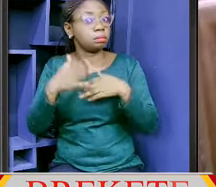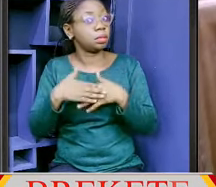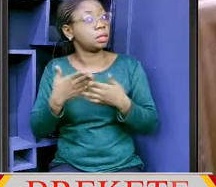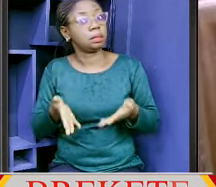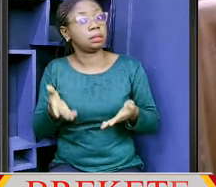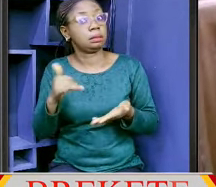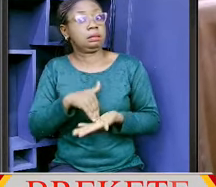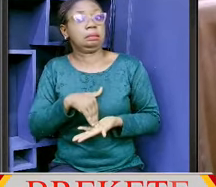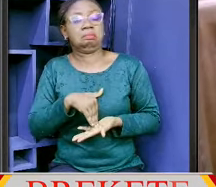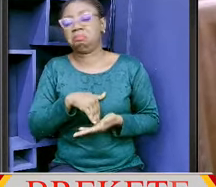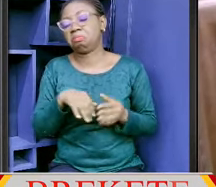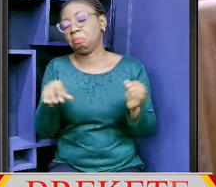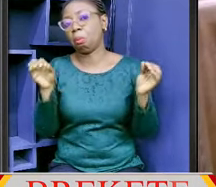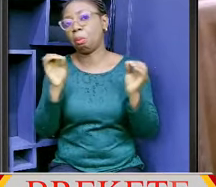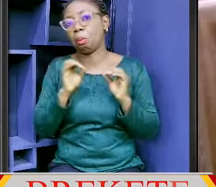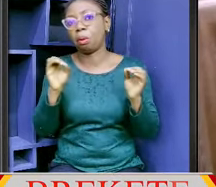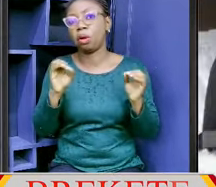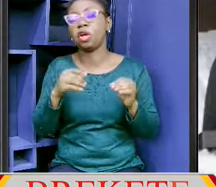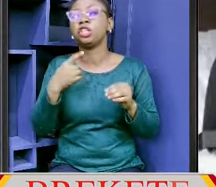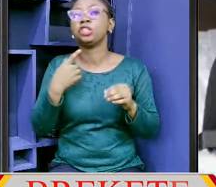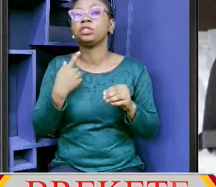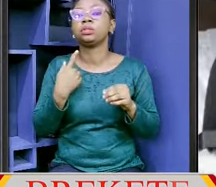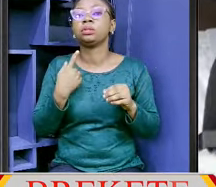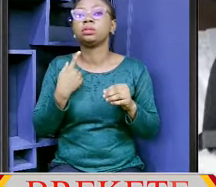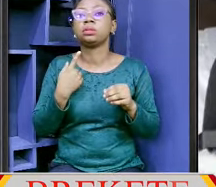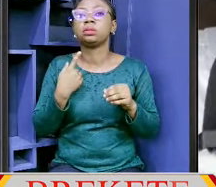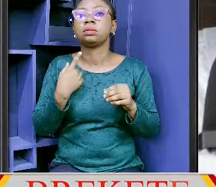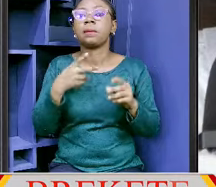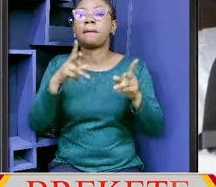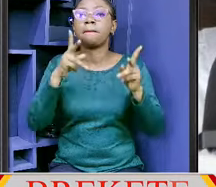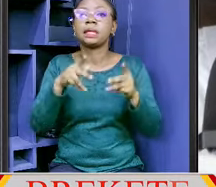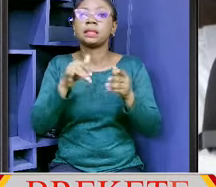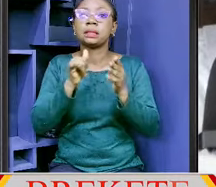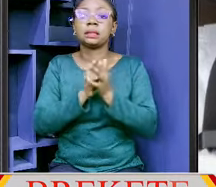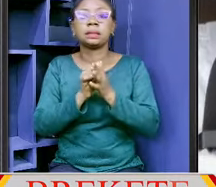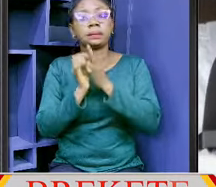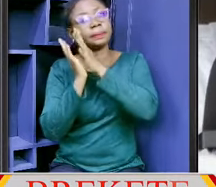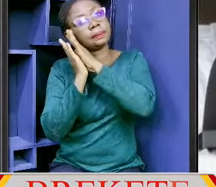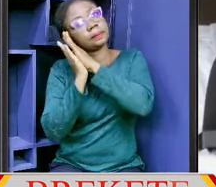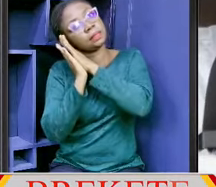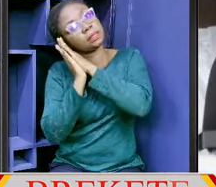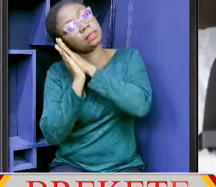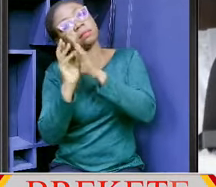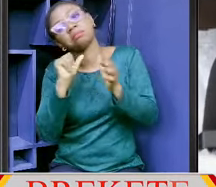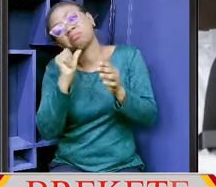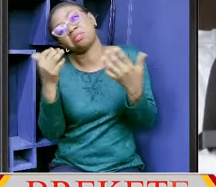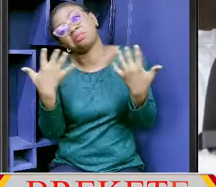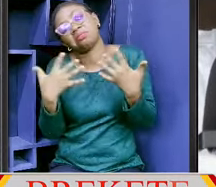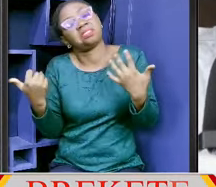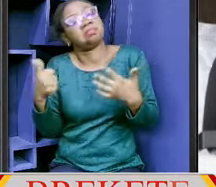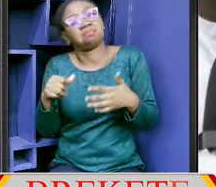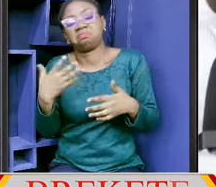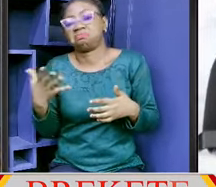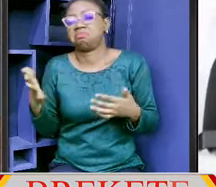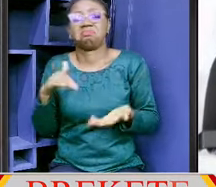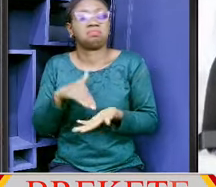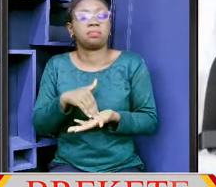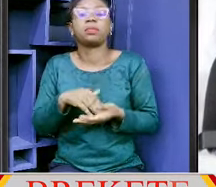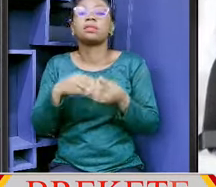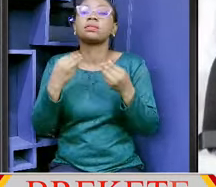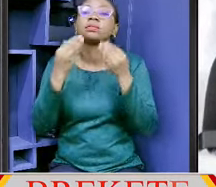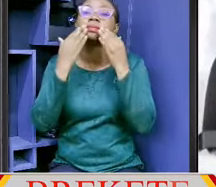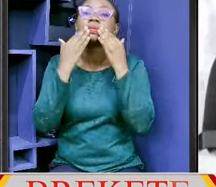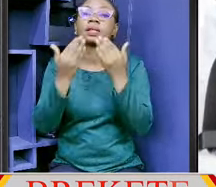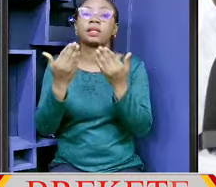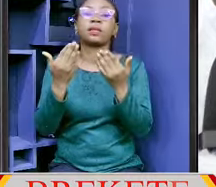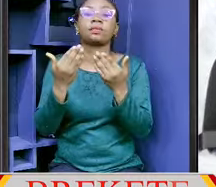The only rope where they but, neck, now that, that, na that work. Person where they lie down, waiting they fear for you know they fear anything again. So thank you very